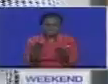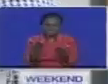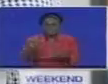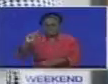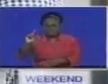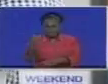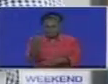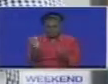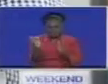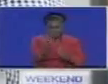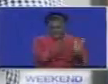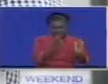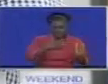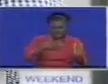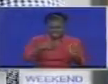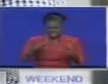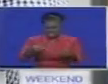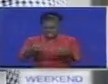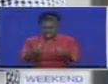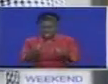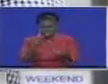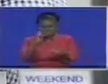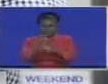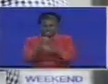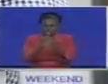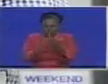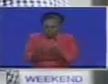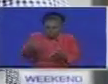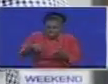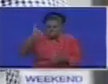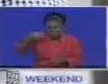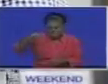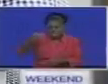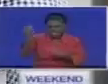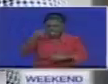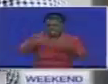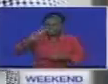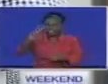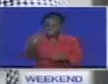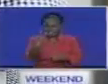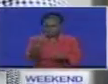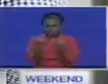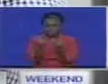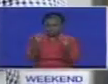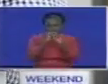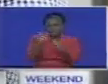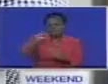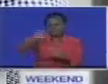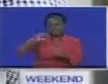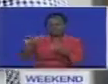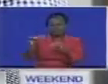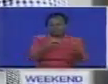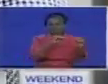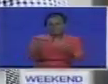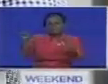first strategy since I became chairman of the party was to ensure we win the elections, which we did. The second strategy is to institutionalize a political movement where